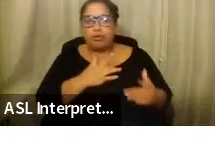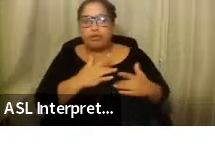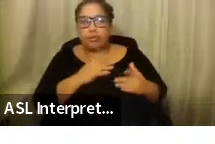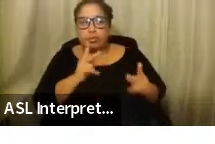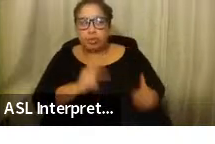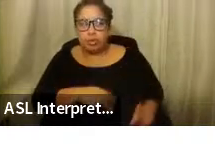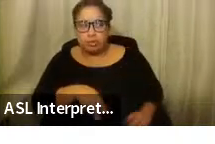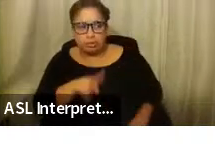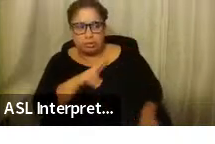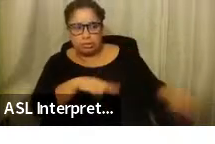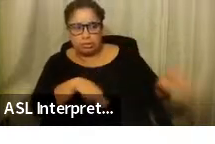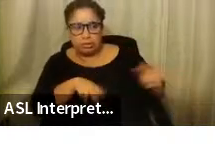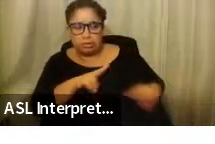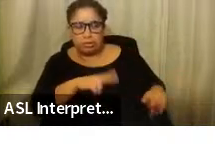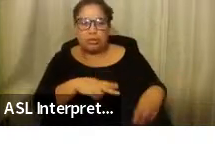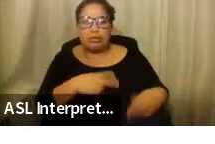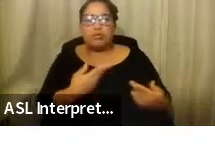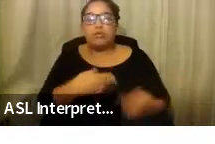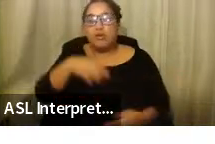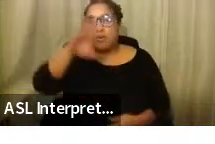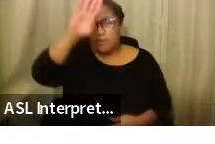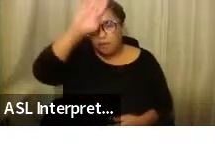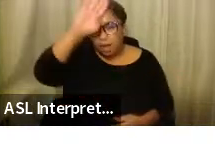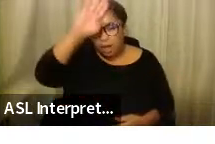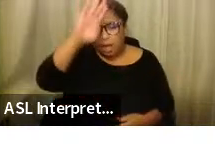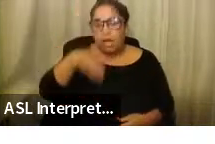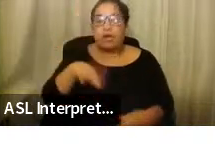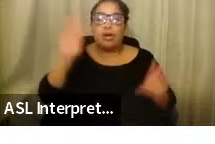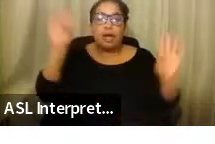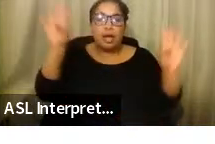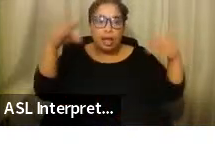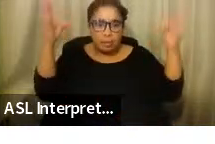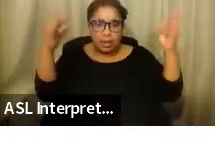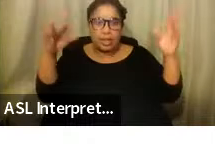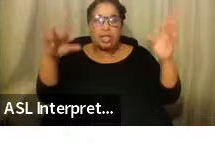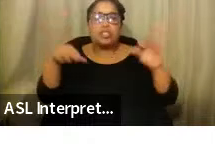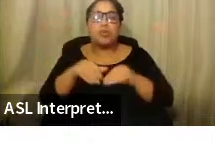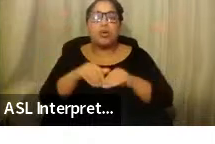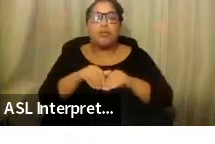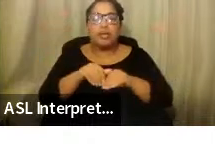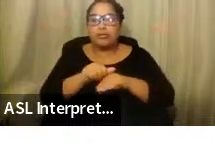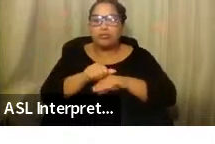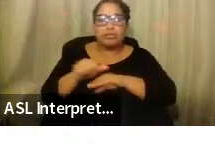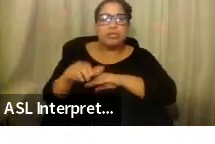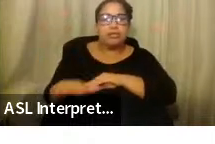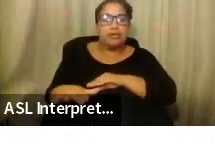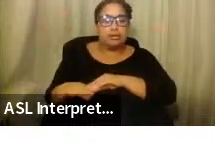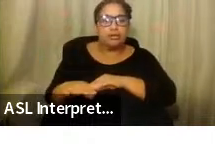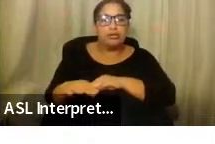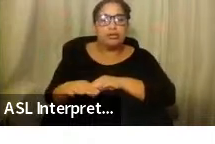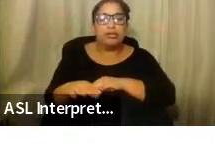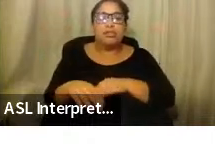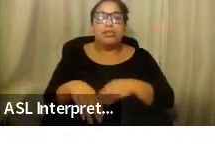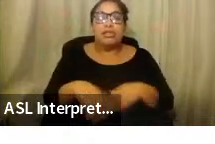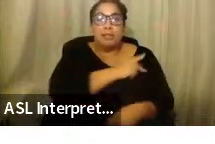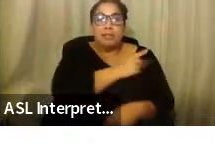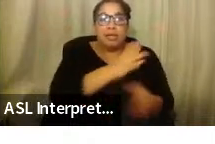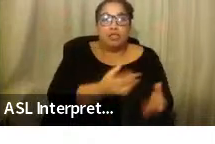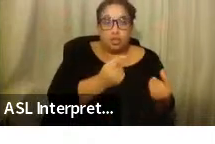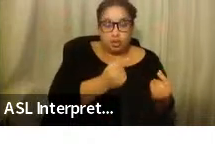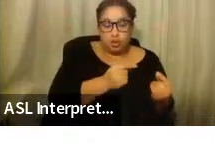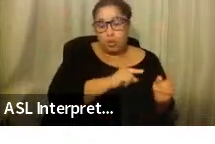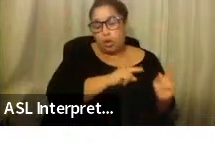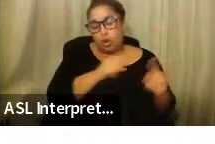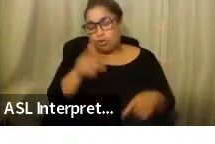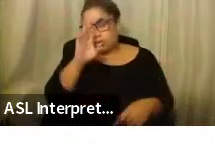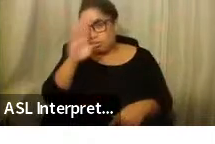citizen. A fire or an ambulance would be dispatched, and then the patient would either go directly to John